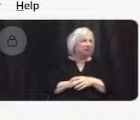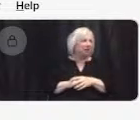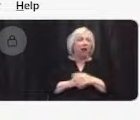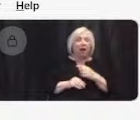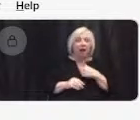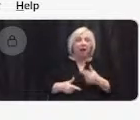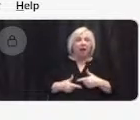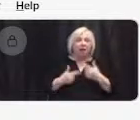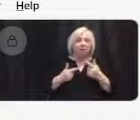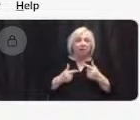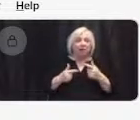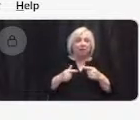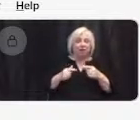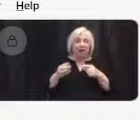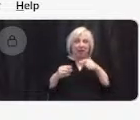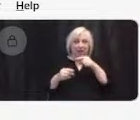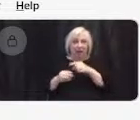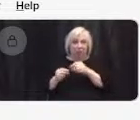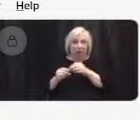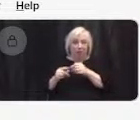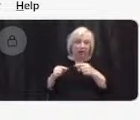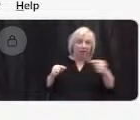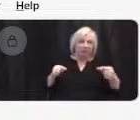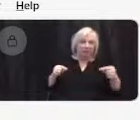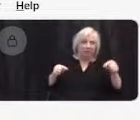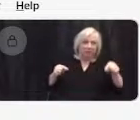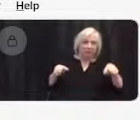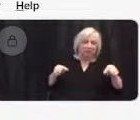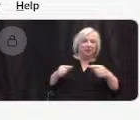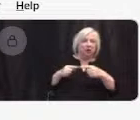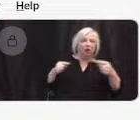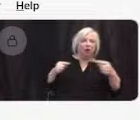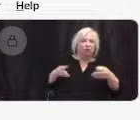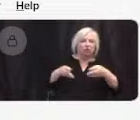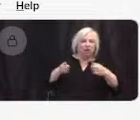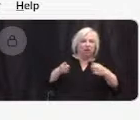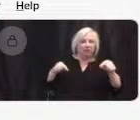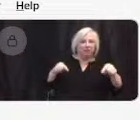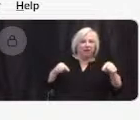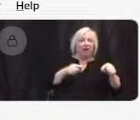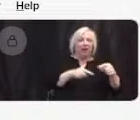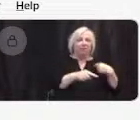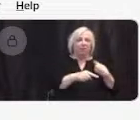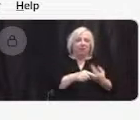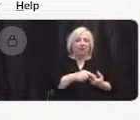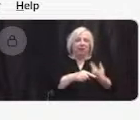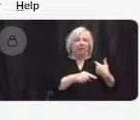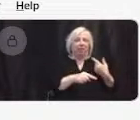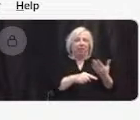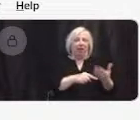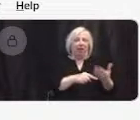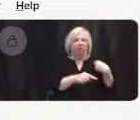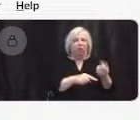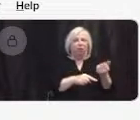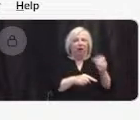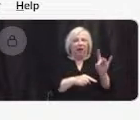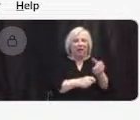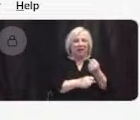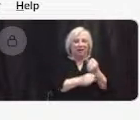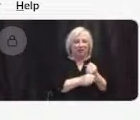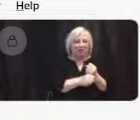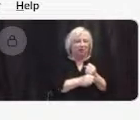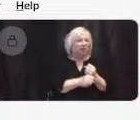I've lived across the street from this property for 18 years. And what I have